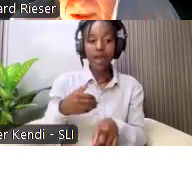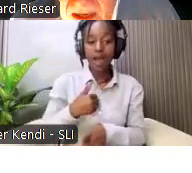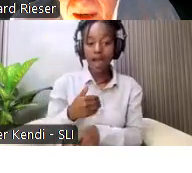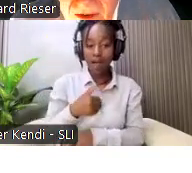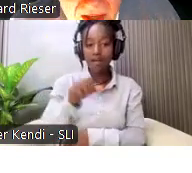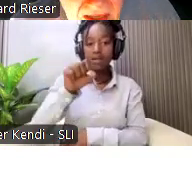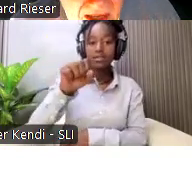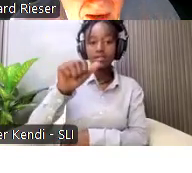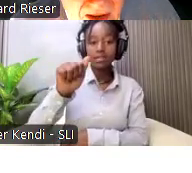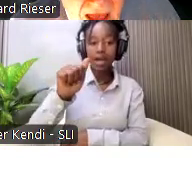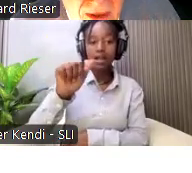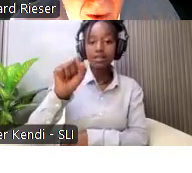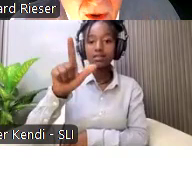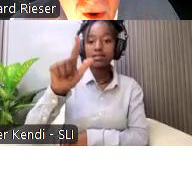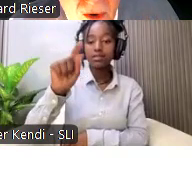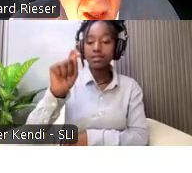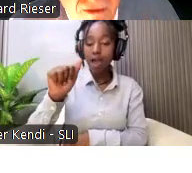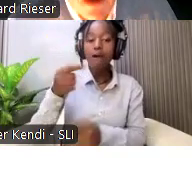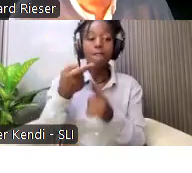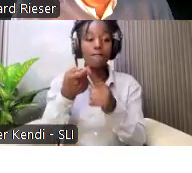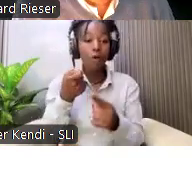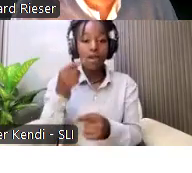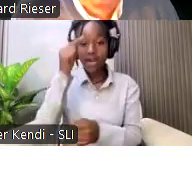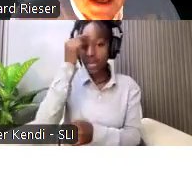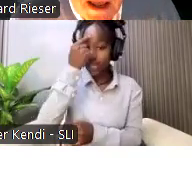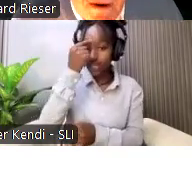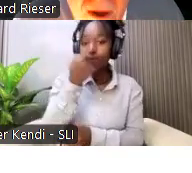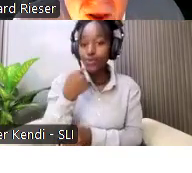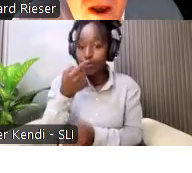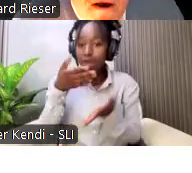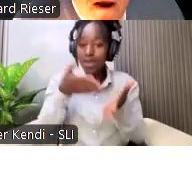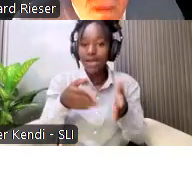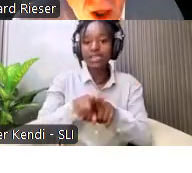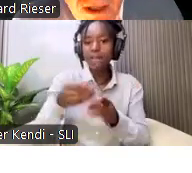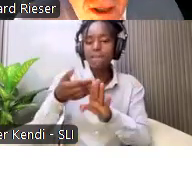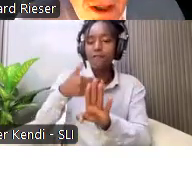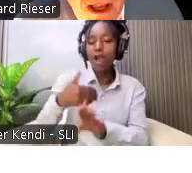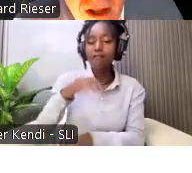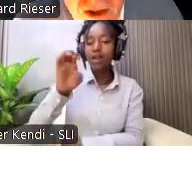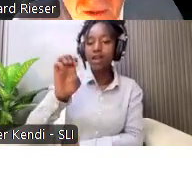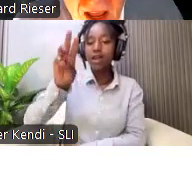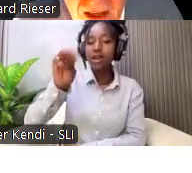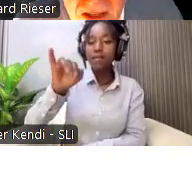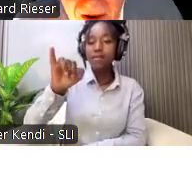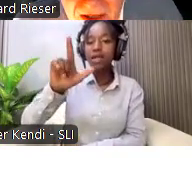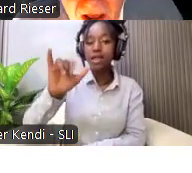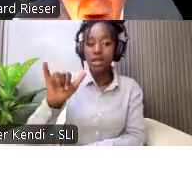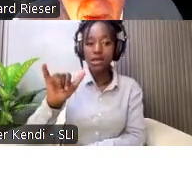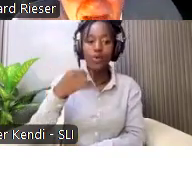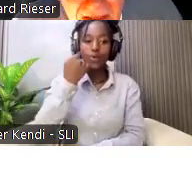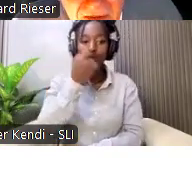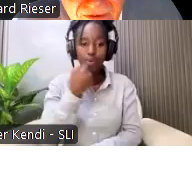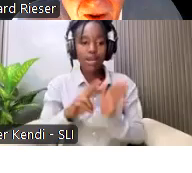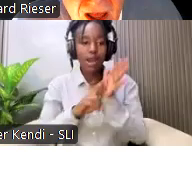youth representative on the executive. And Emile, who you'll hear from, was, but is now past the cutoff date, and so is